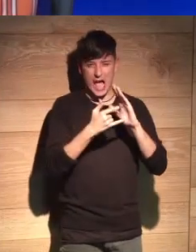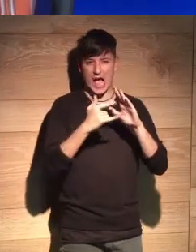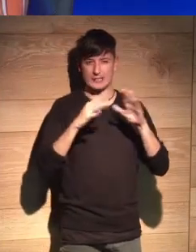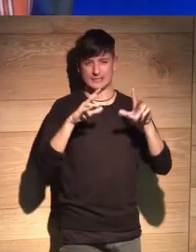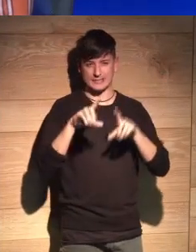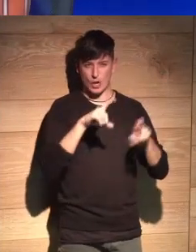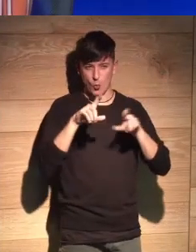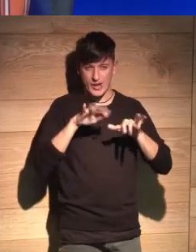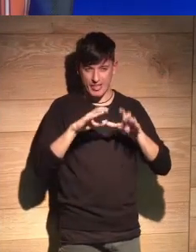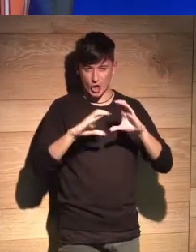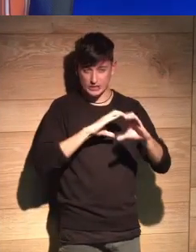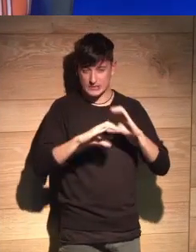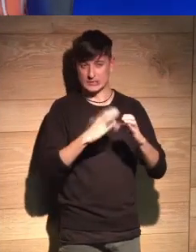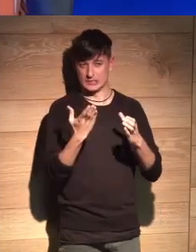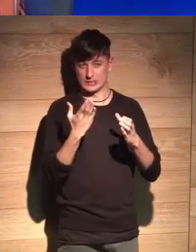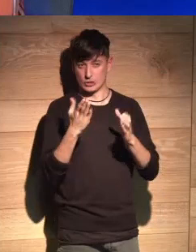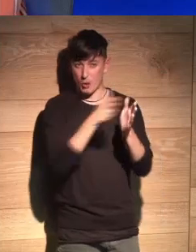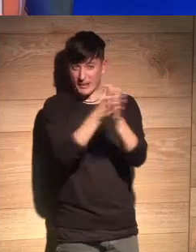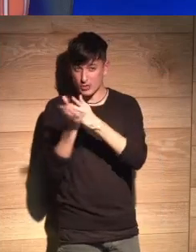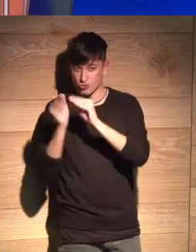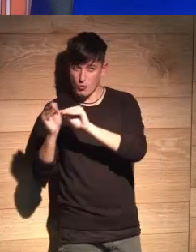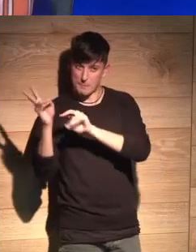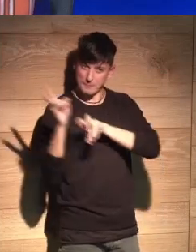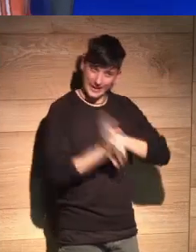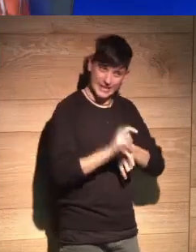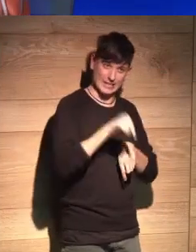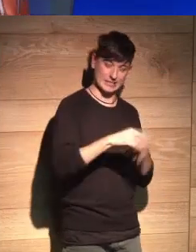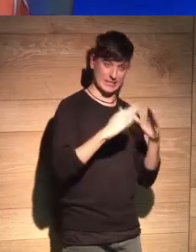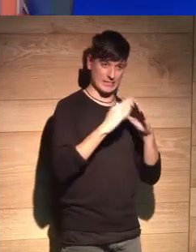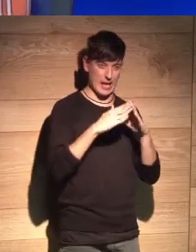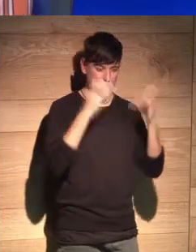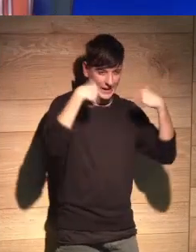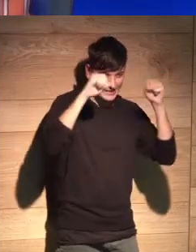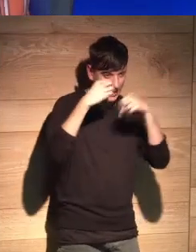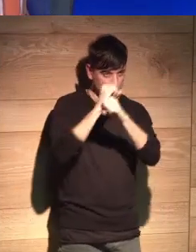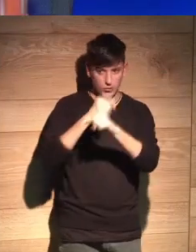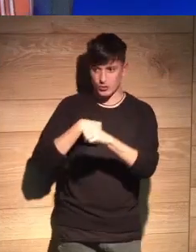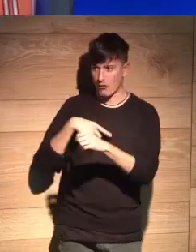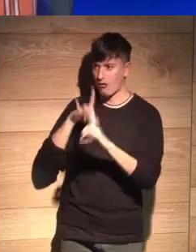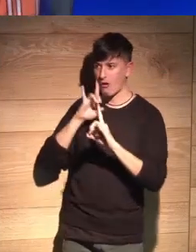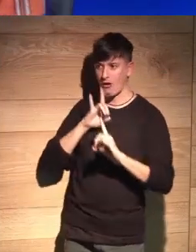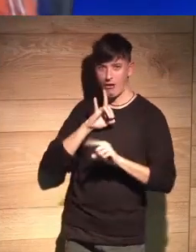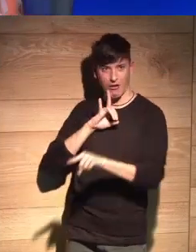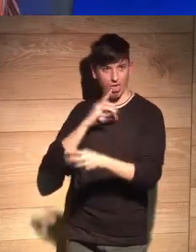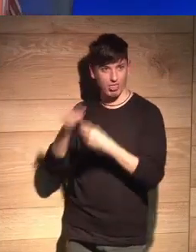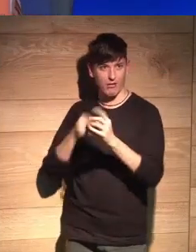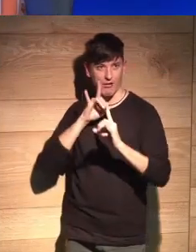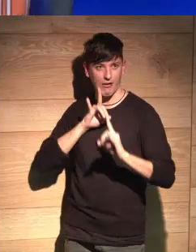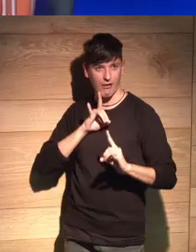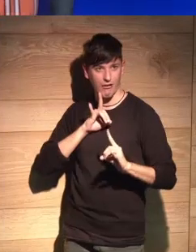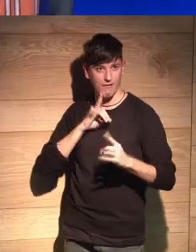telecommunications engineering, came home with her friends, that they did lab practices, and I loved what they were doing, that is